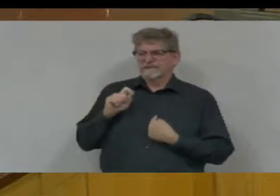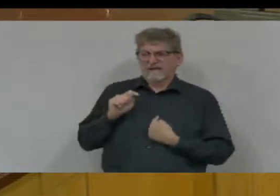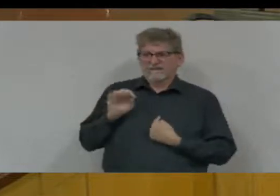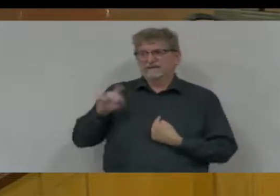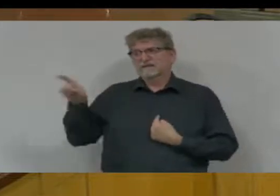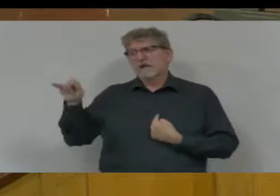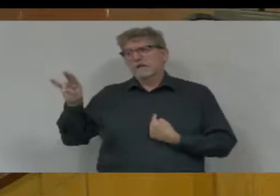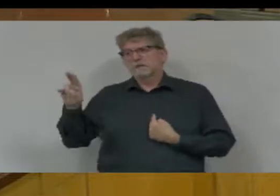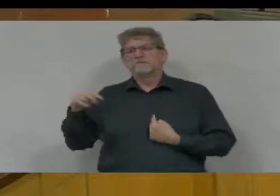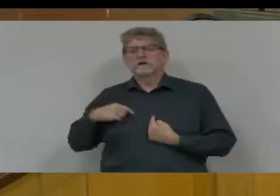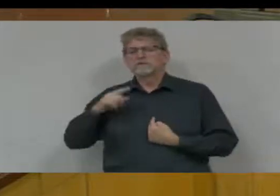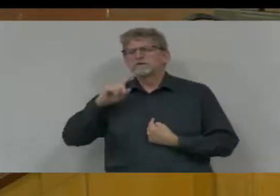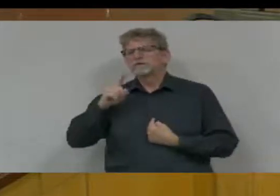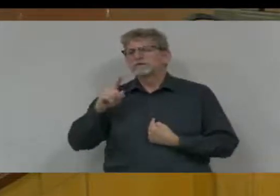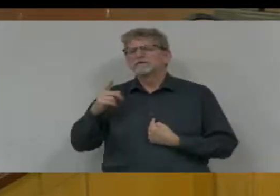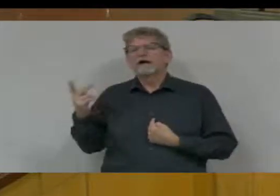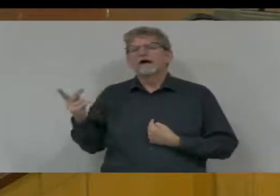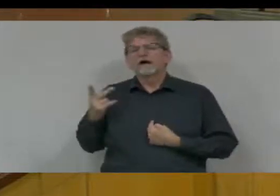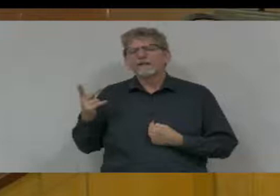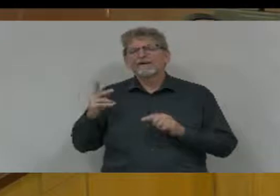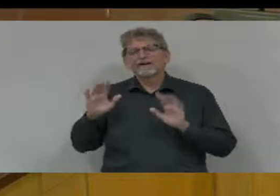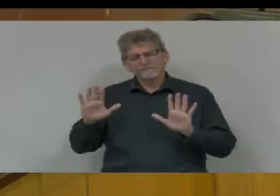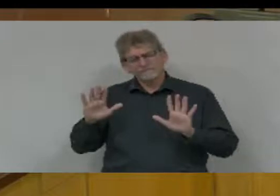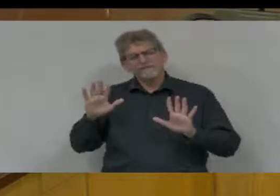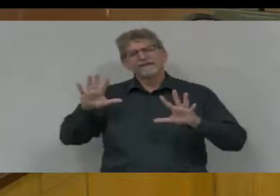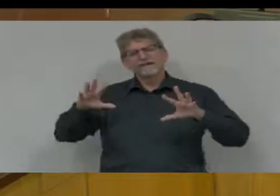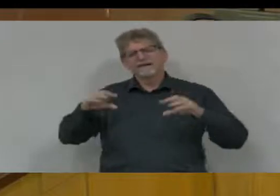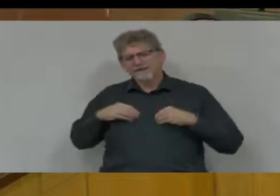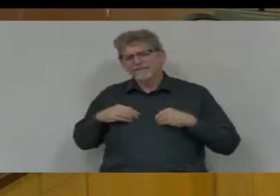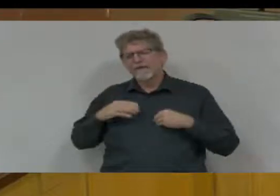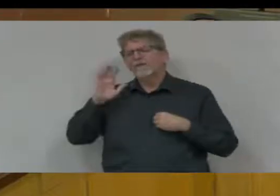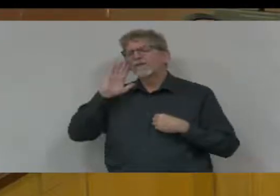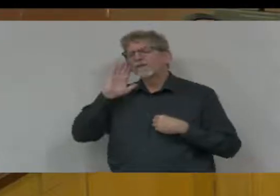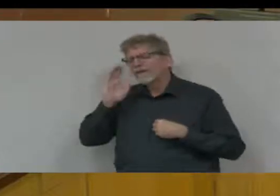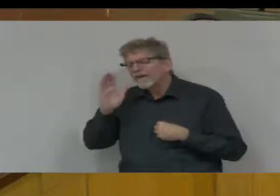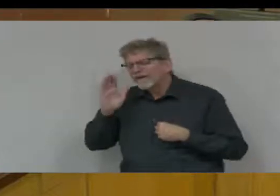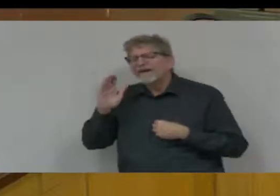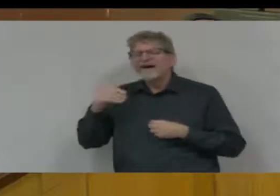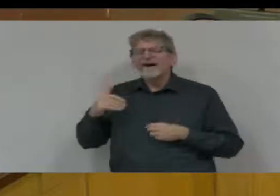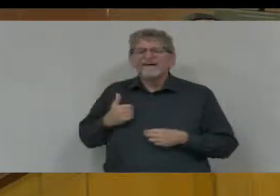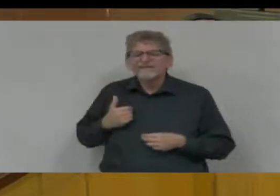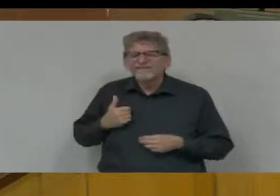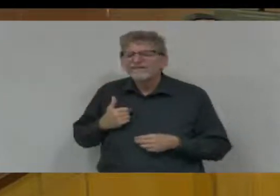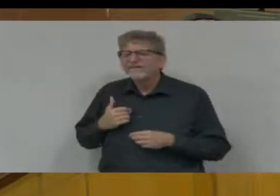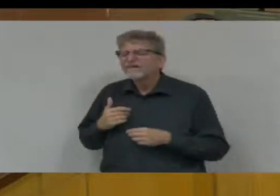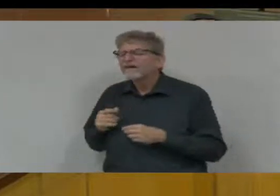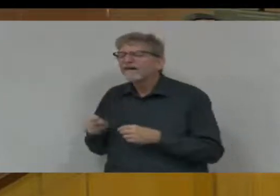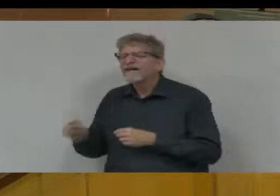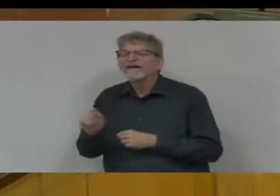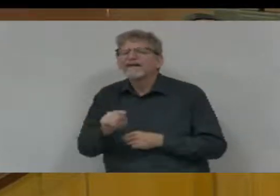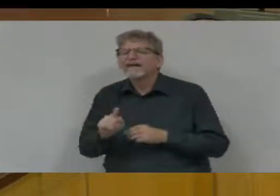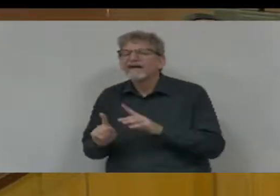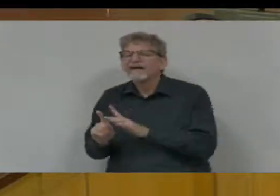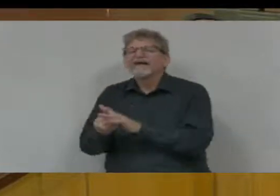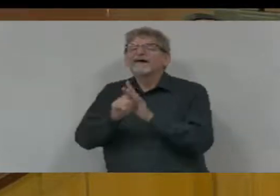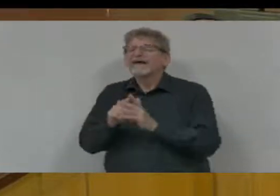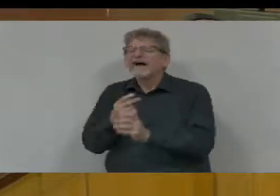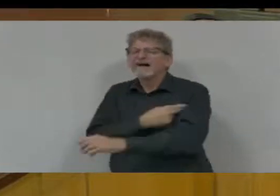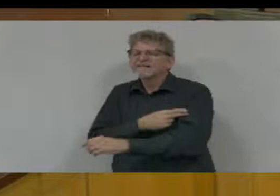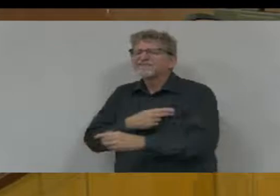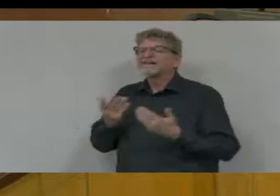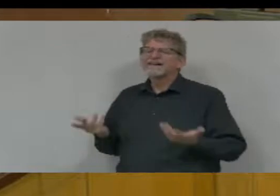of positive individuals in our hospitals for the foreseeable future. So, but right now we had